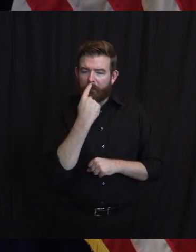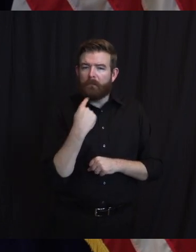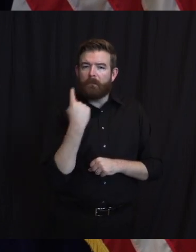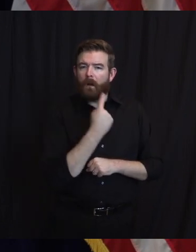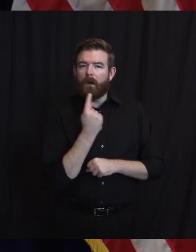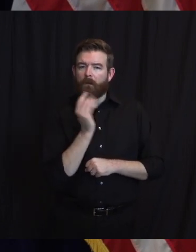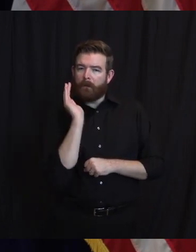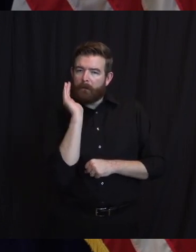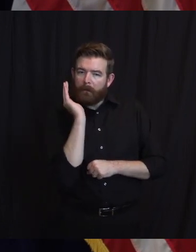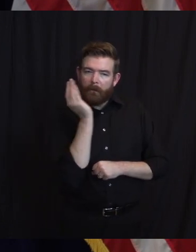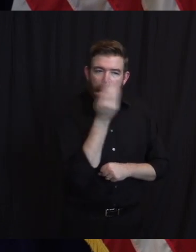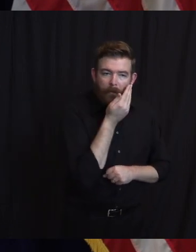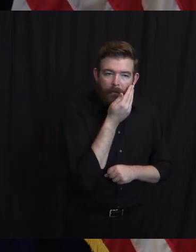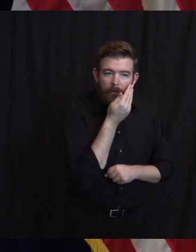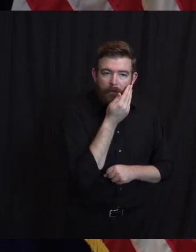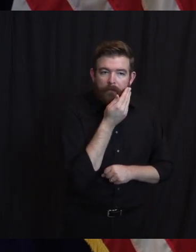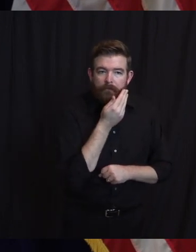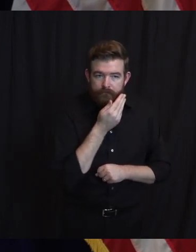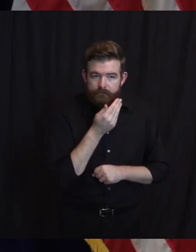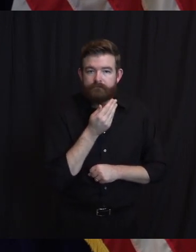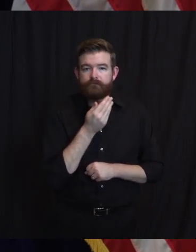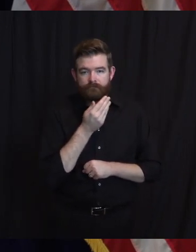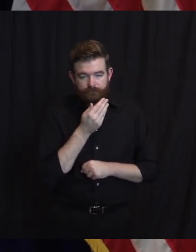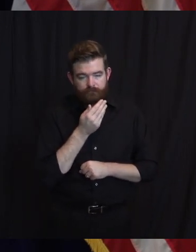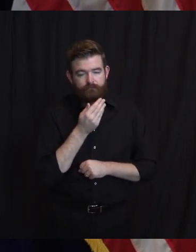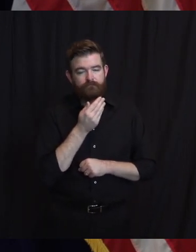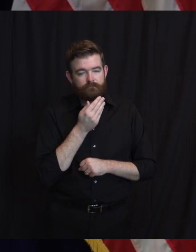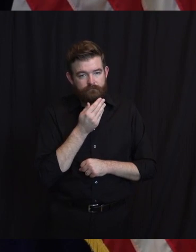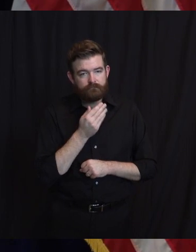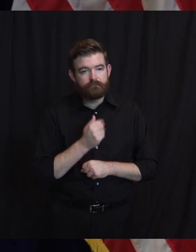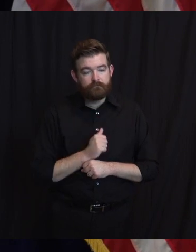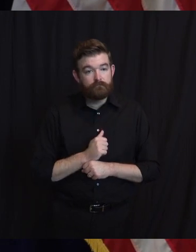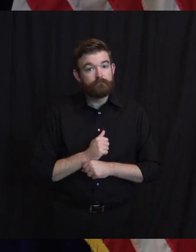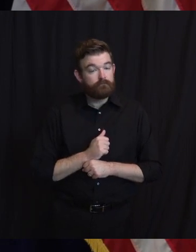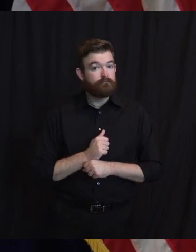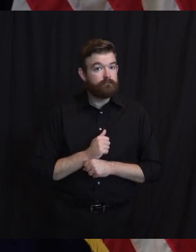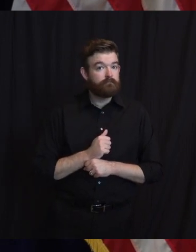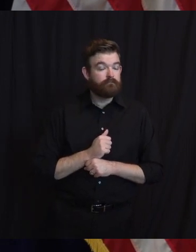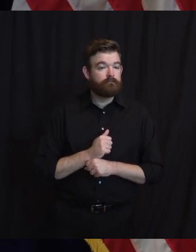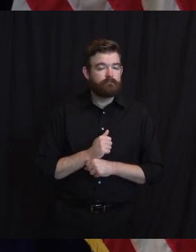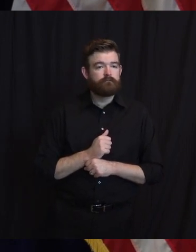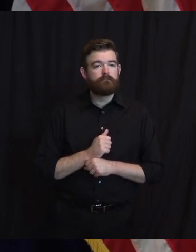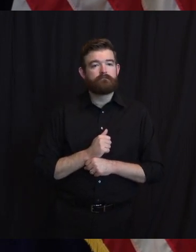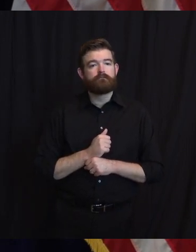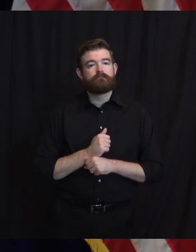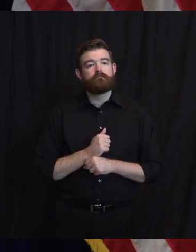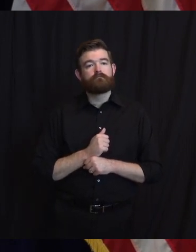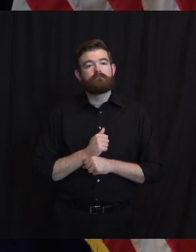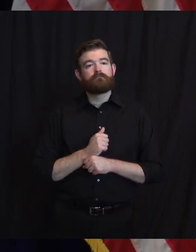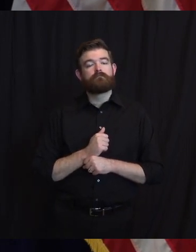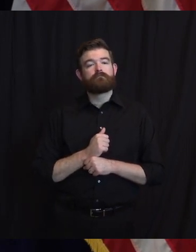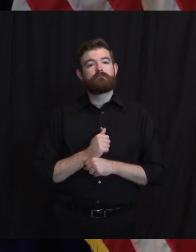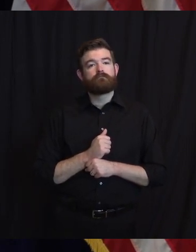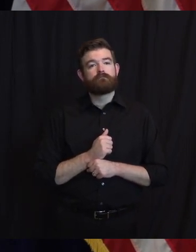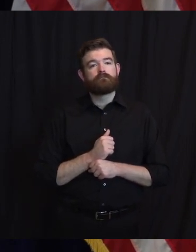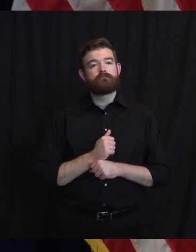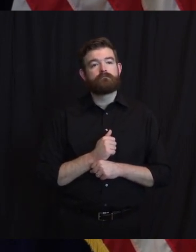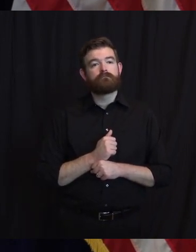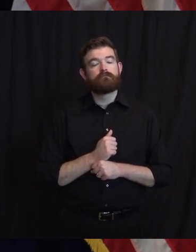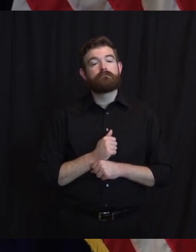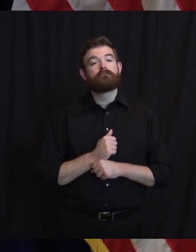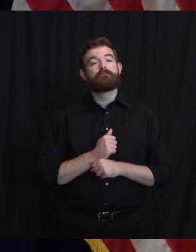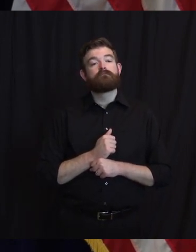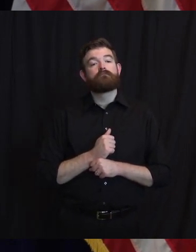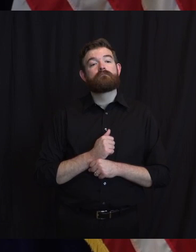chin. And in fact, in the same reporting that I referred to earlier that Ed commented on, there was even some criticism for the